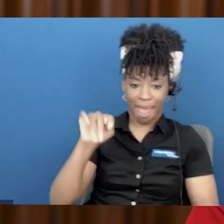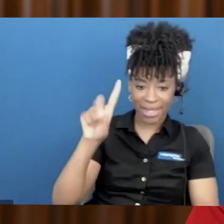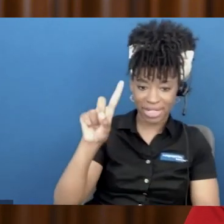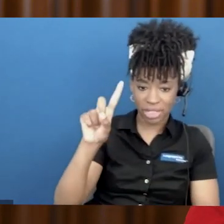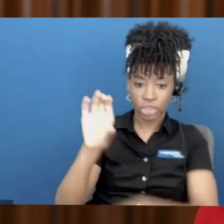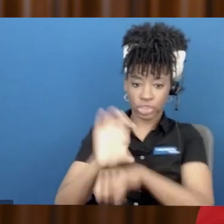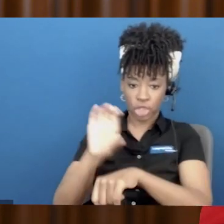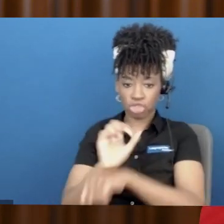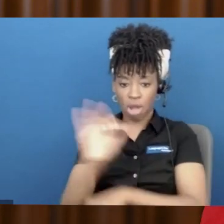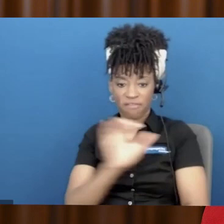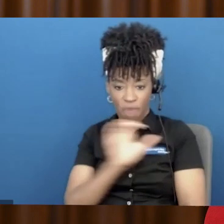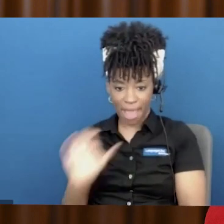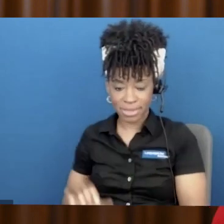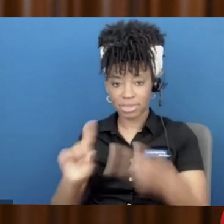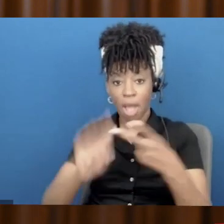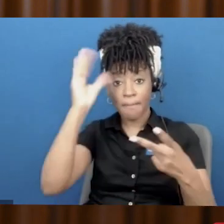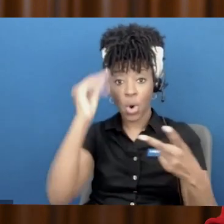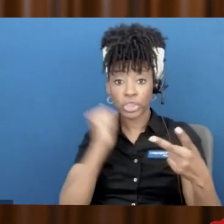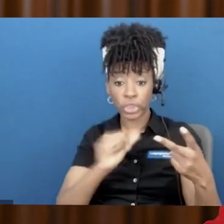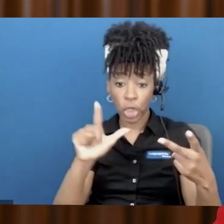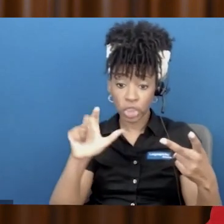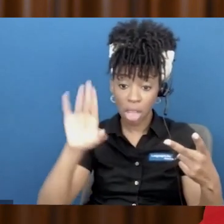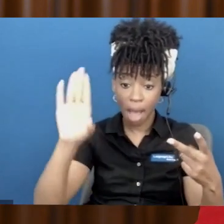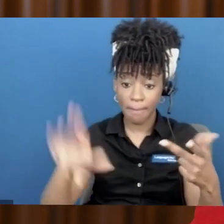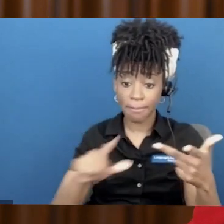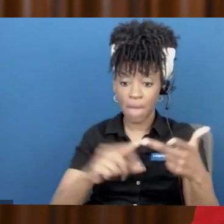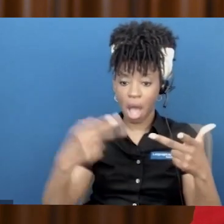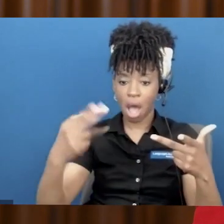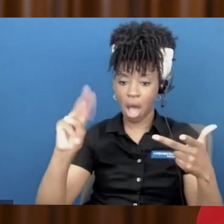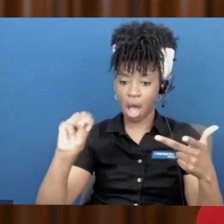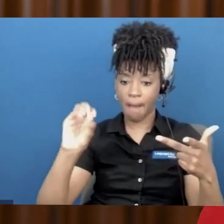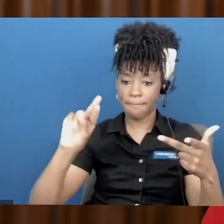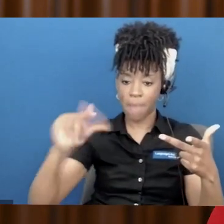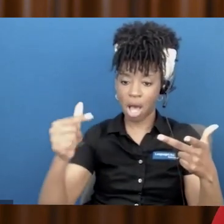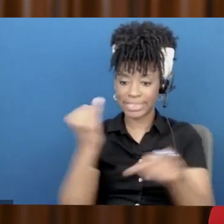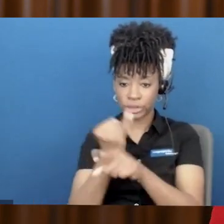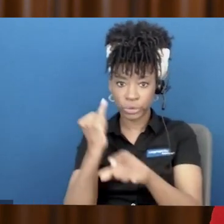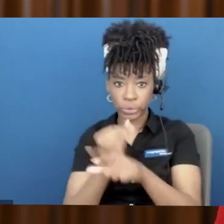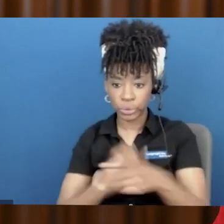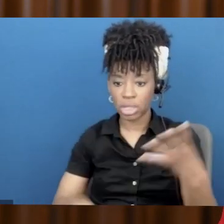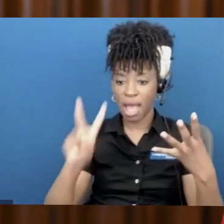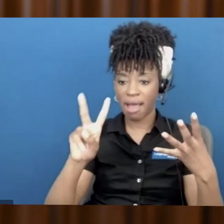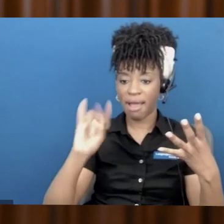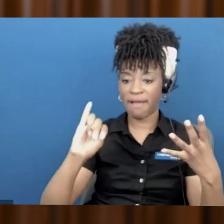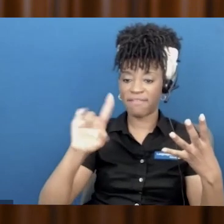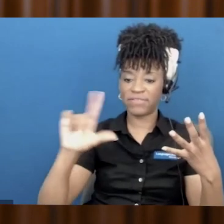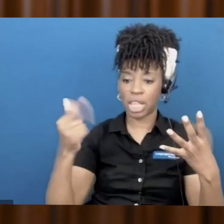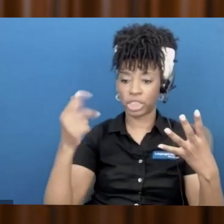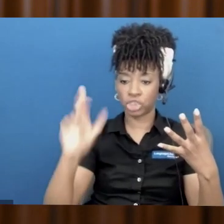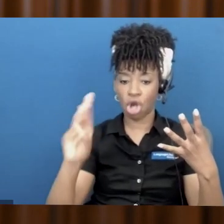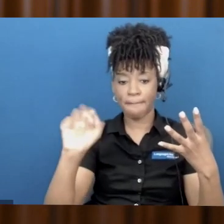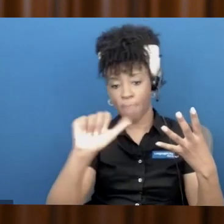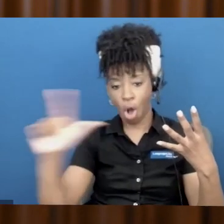Girls Club, the Mung Institute, the Villager Mall, and more. We are also working to connect families without insurance to